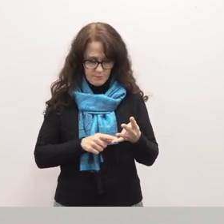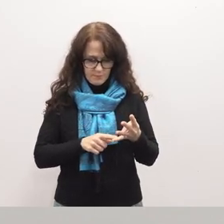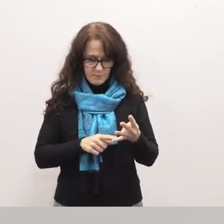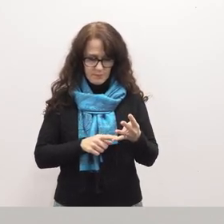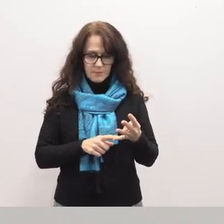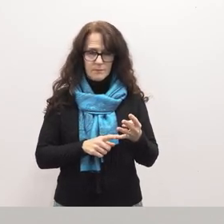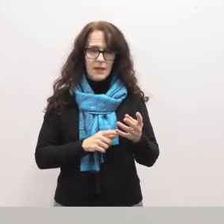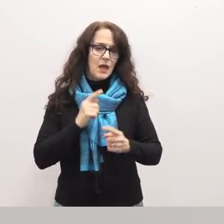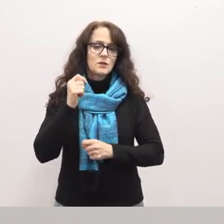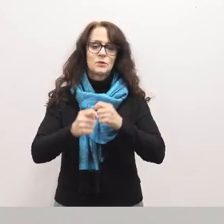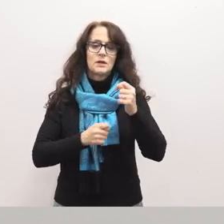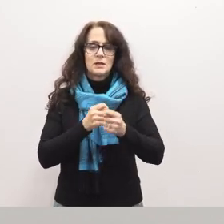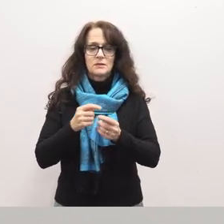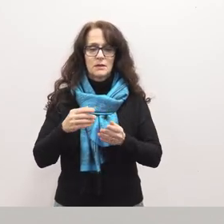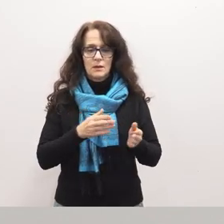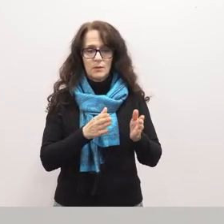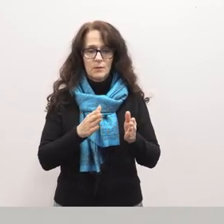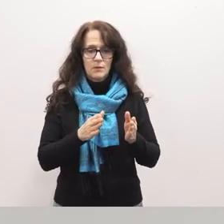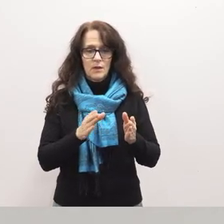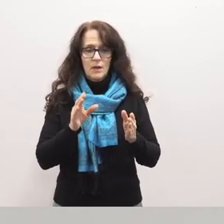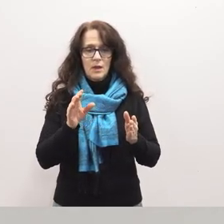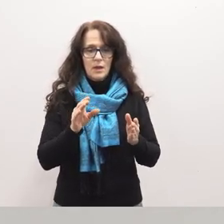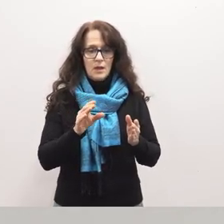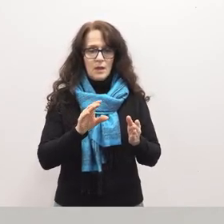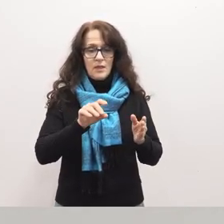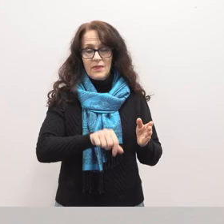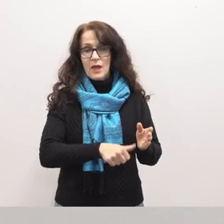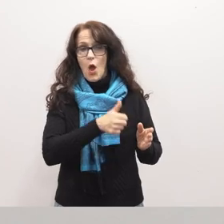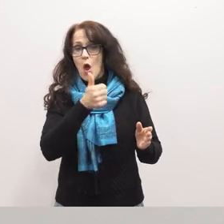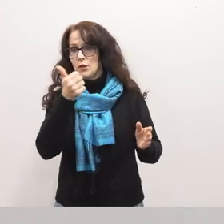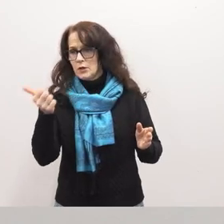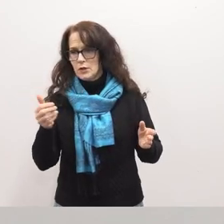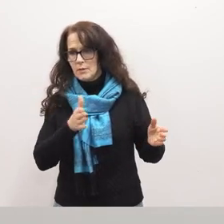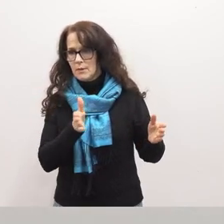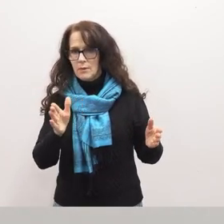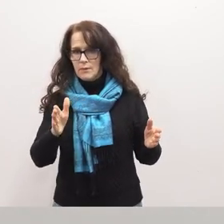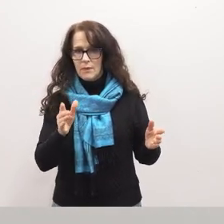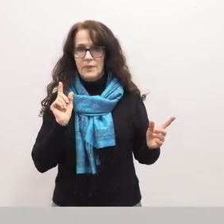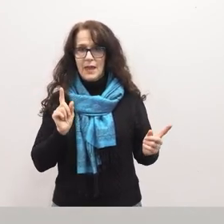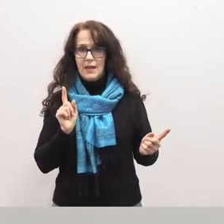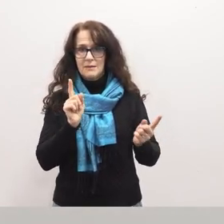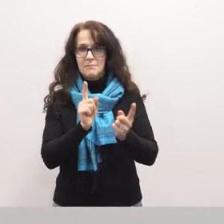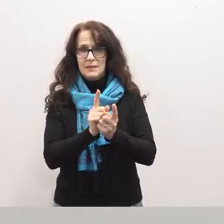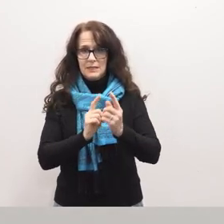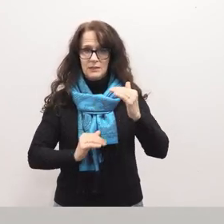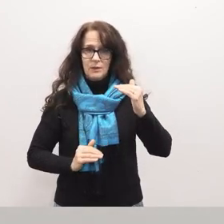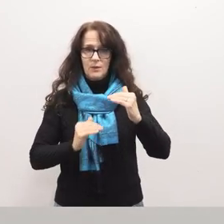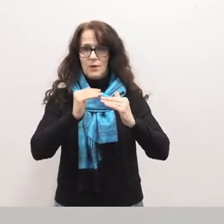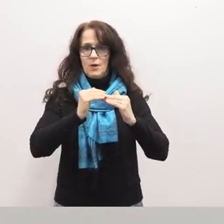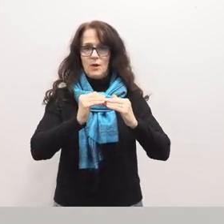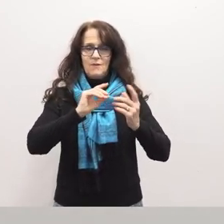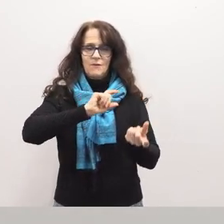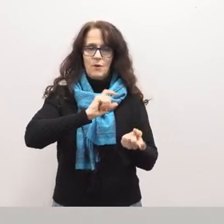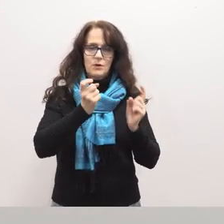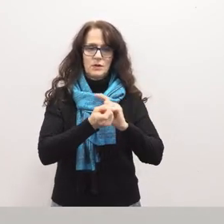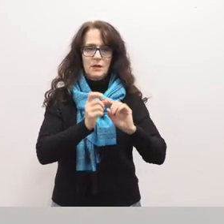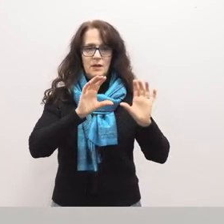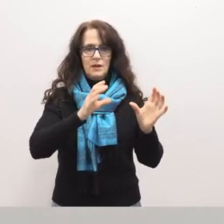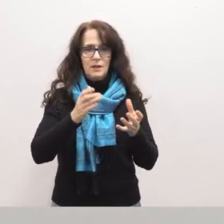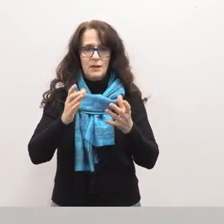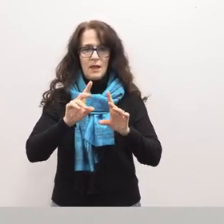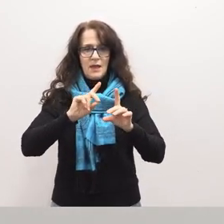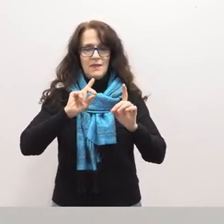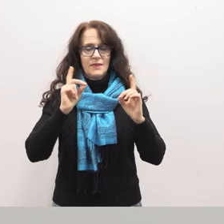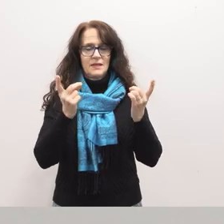Under a traditional pathway, under that alternative pathway, you would look at, did they meet the threshold for a reclassification that the district has